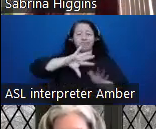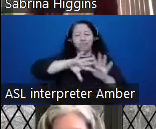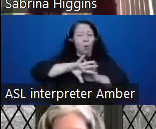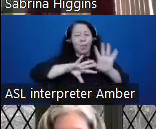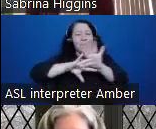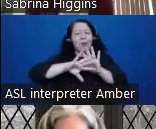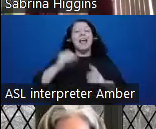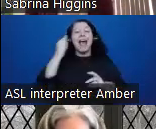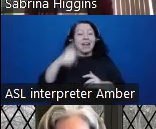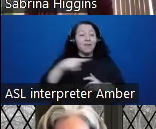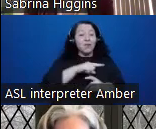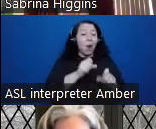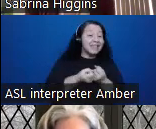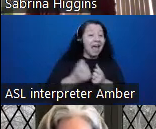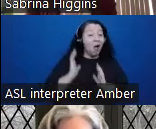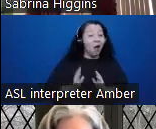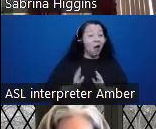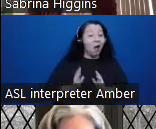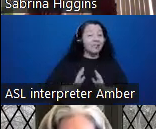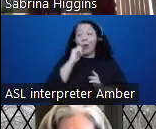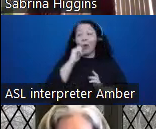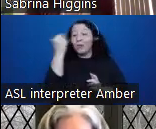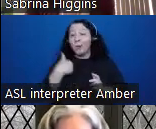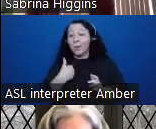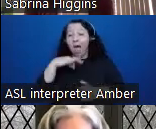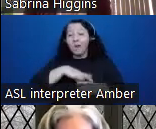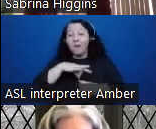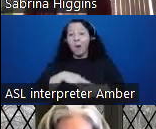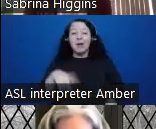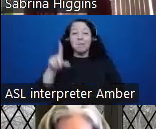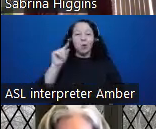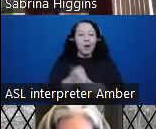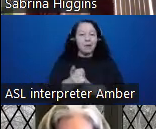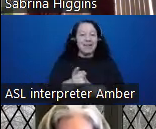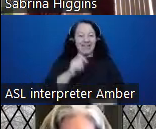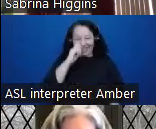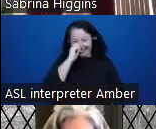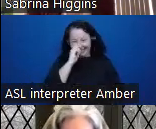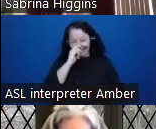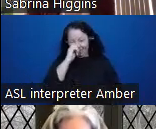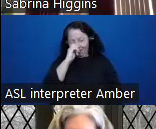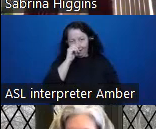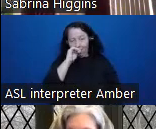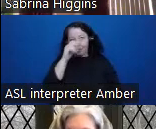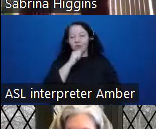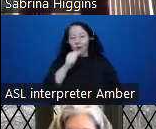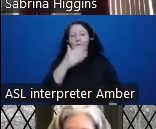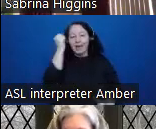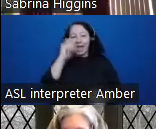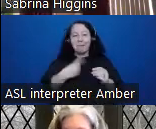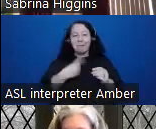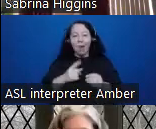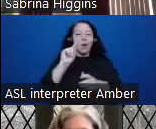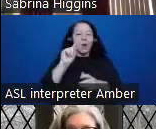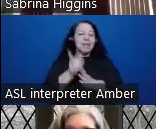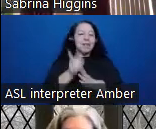that in about 20 minutes, we will have our society happy hour where we will hear some really wonderful